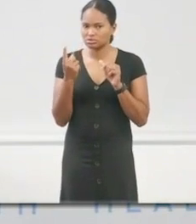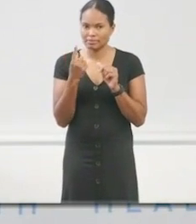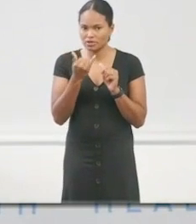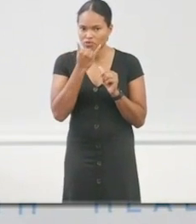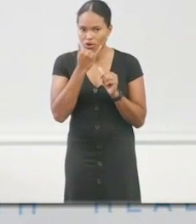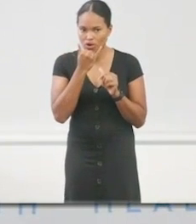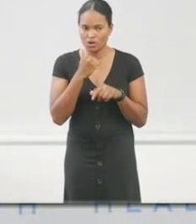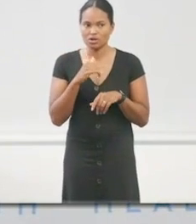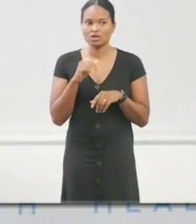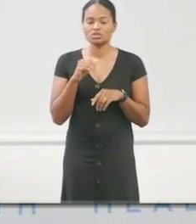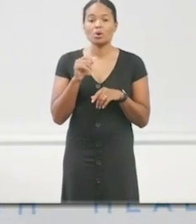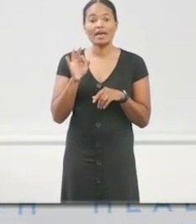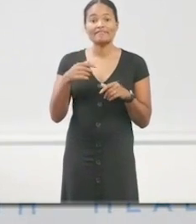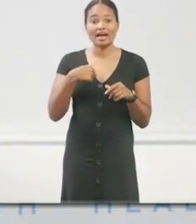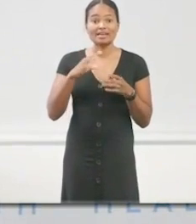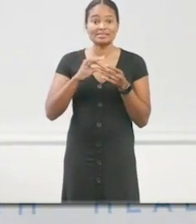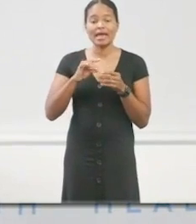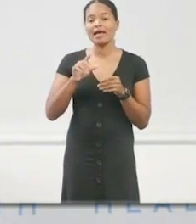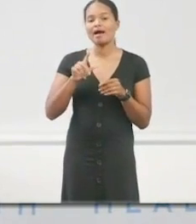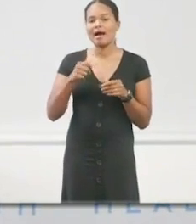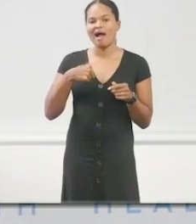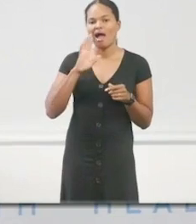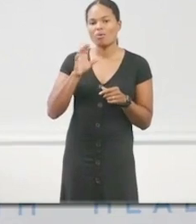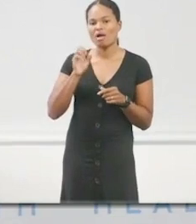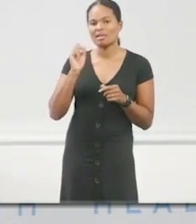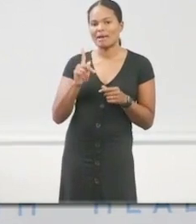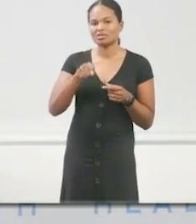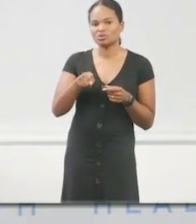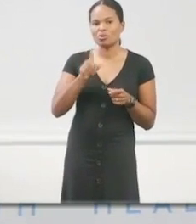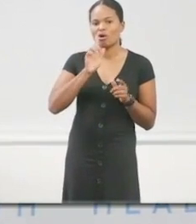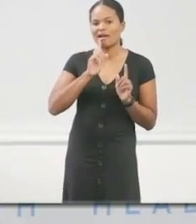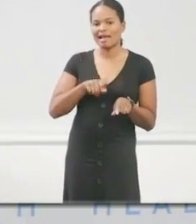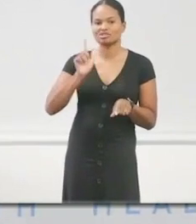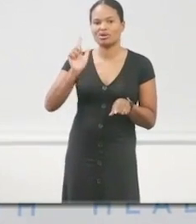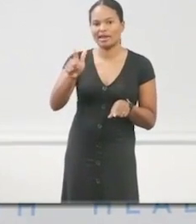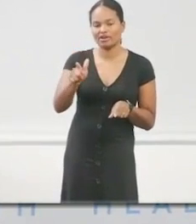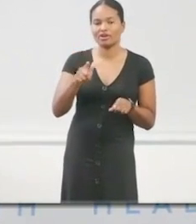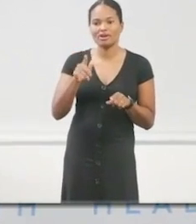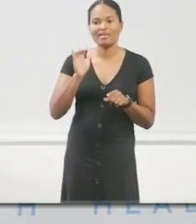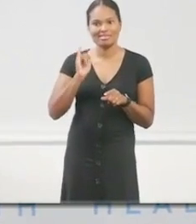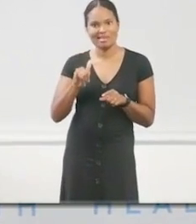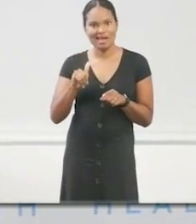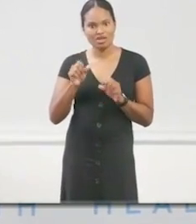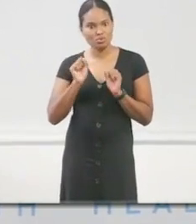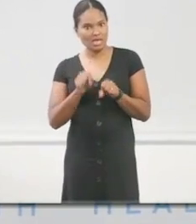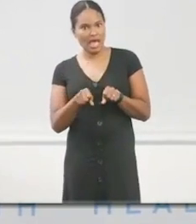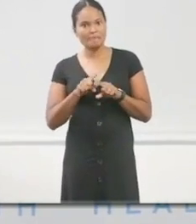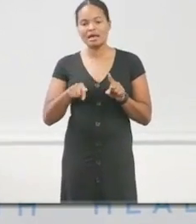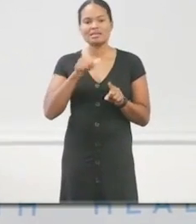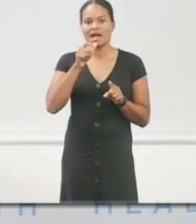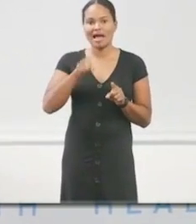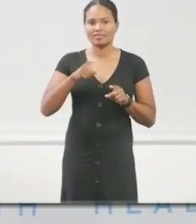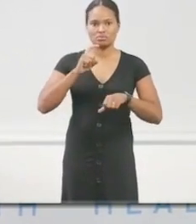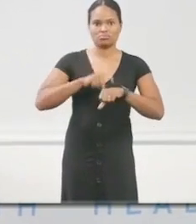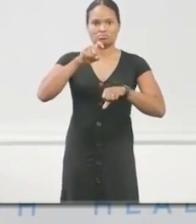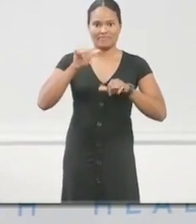get back to you, you can eventually get back to them, but it just saves you from having to answer the question. And